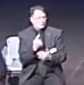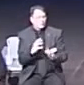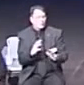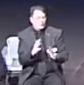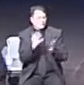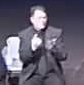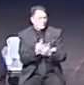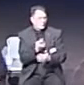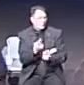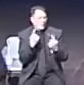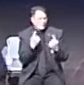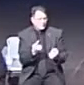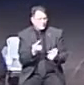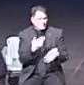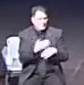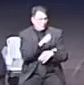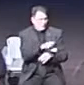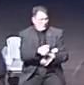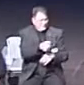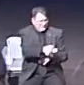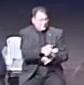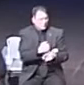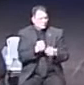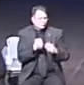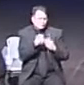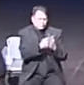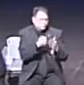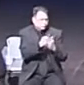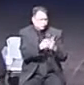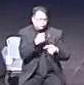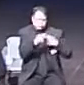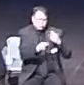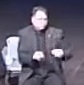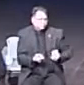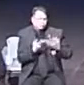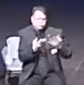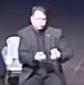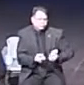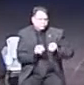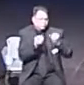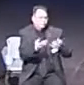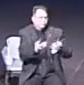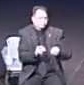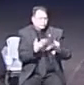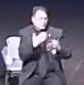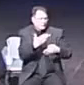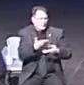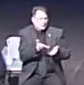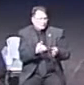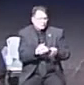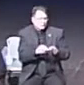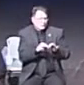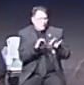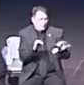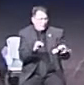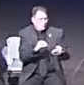I think for the actresses themselves, it pushed them to produce performances that they wouldn't have because they knew it was not just